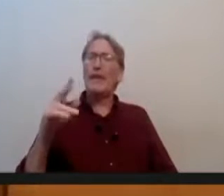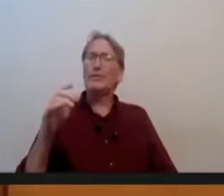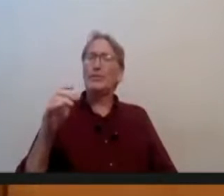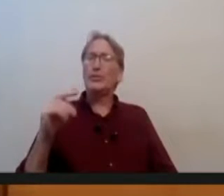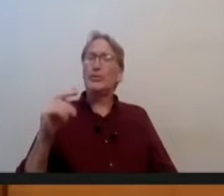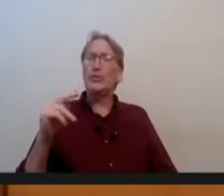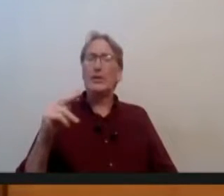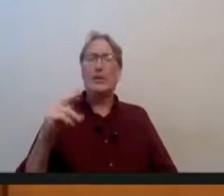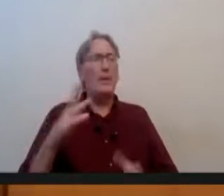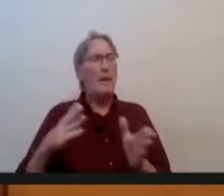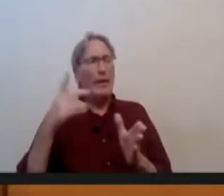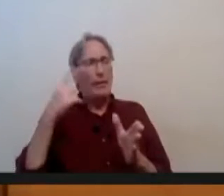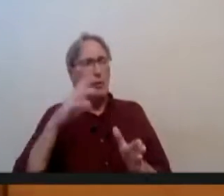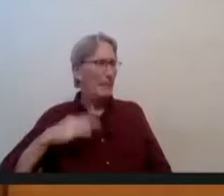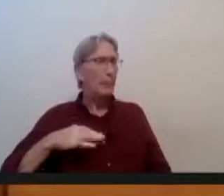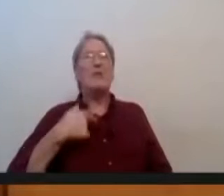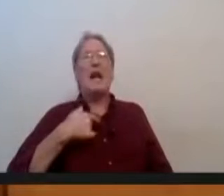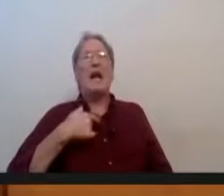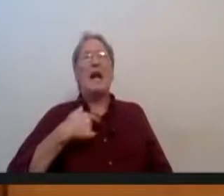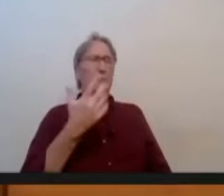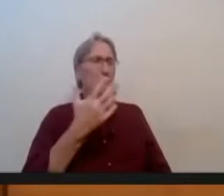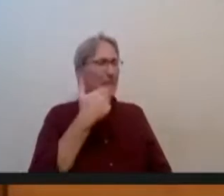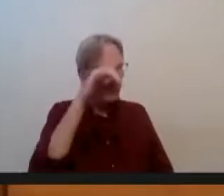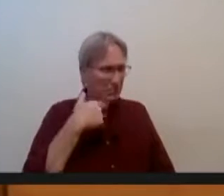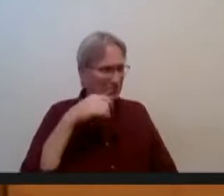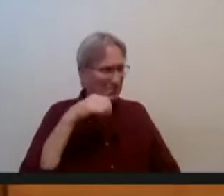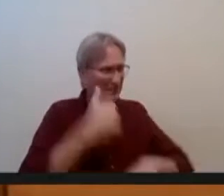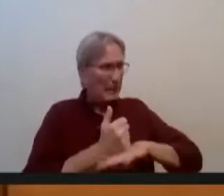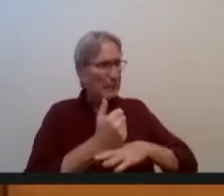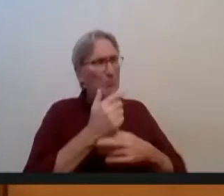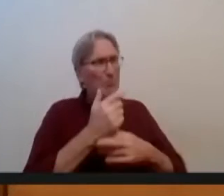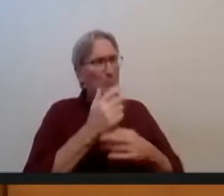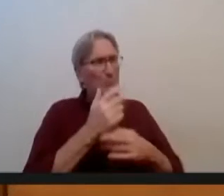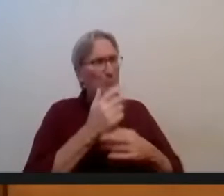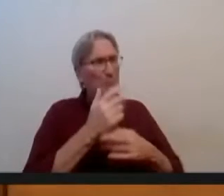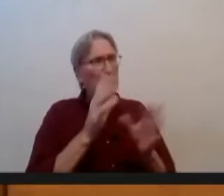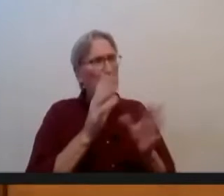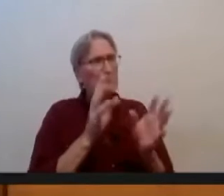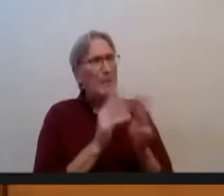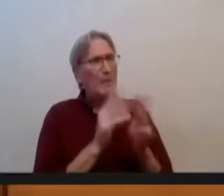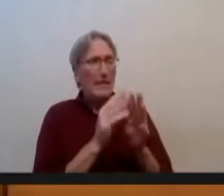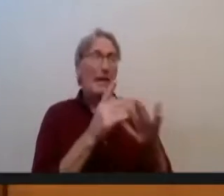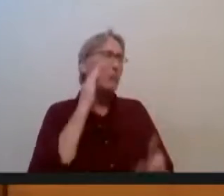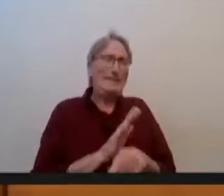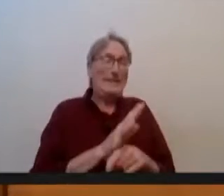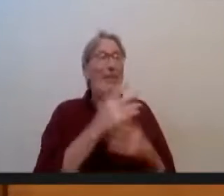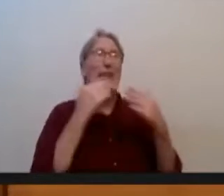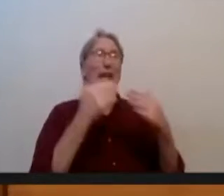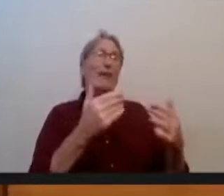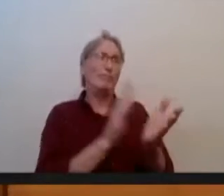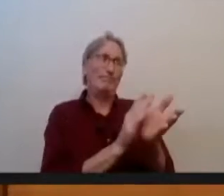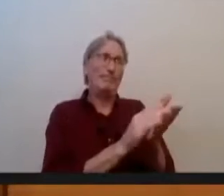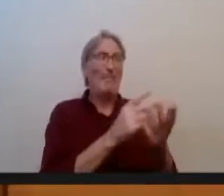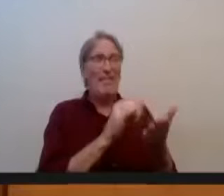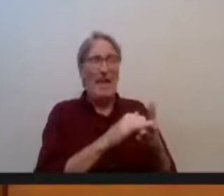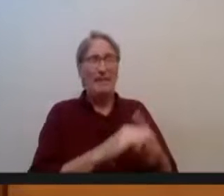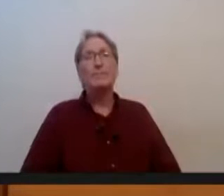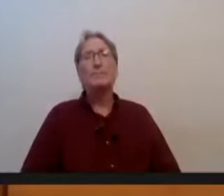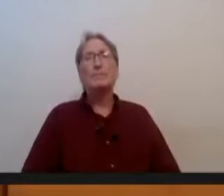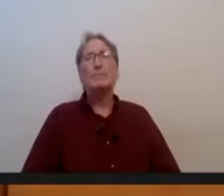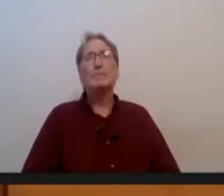this right before recess. I know y'all are very busy, so thank you. Big shout out for that. But the Troy